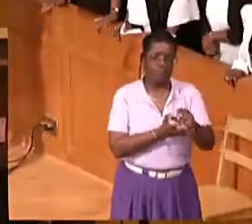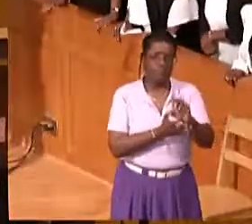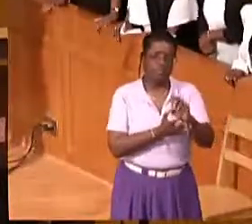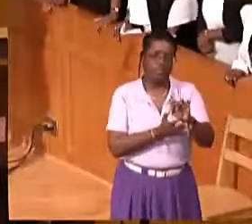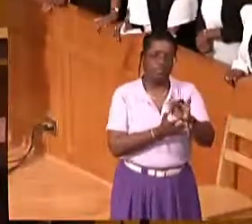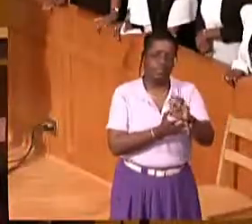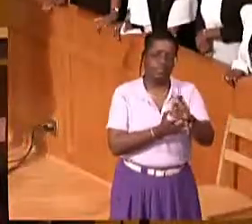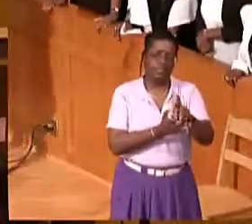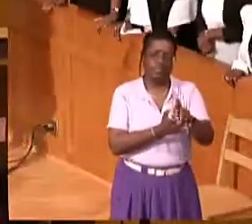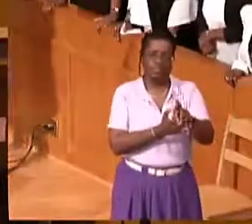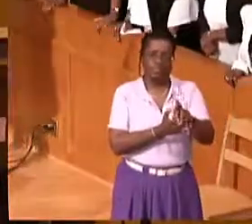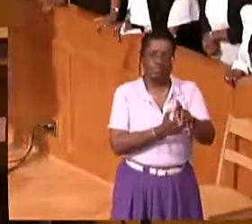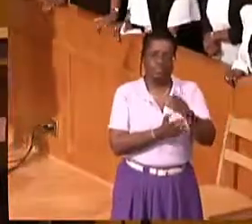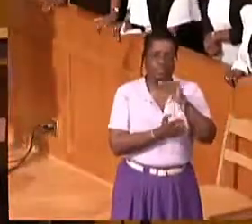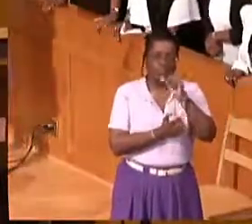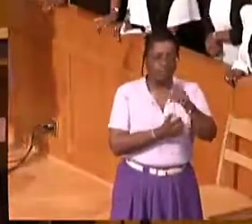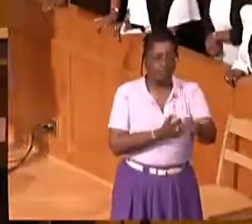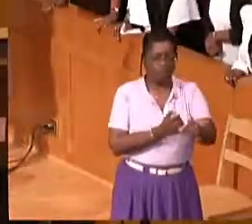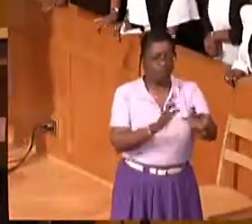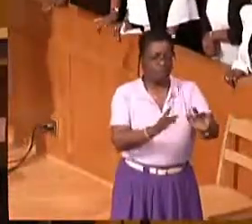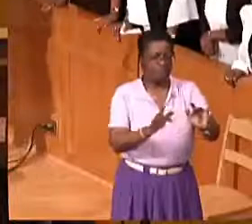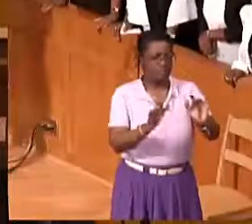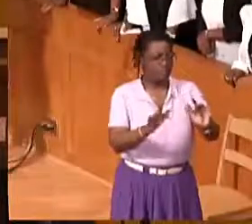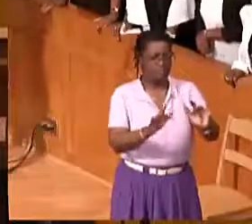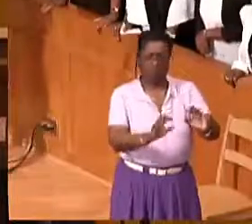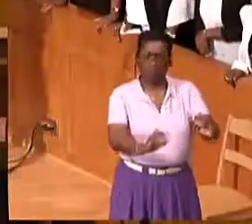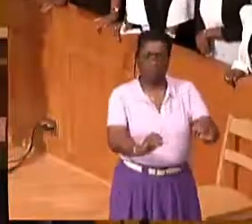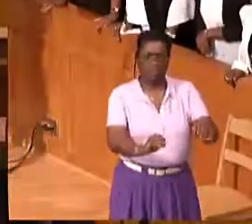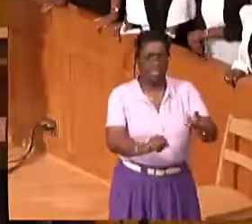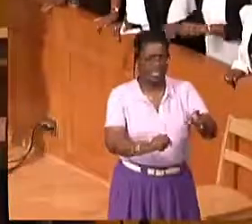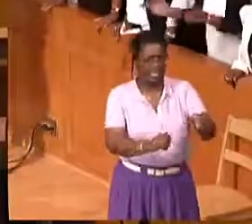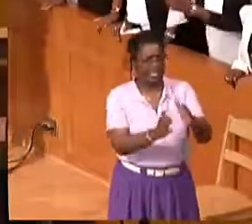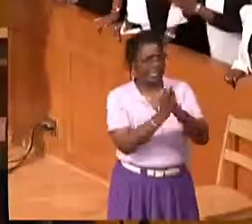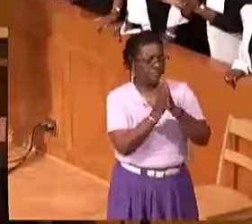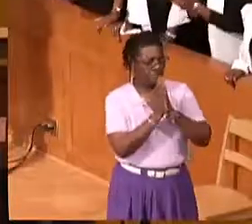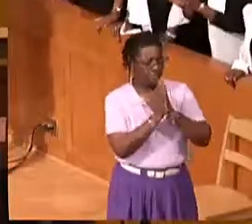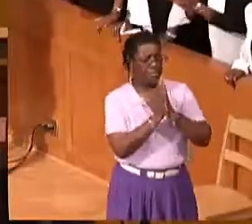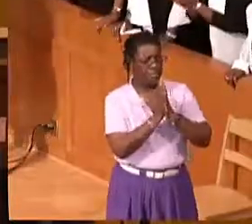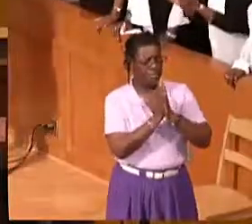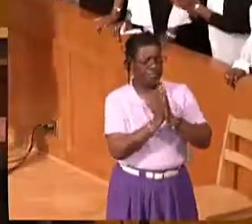y'all. I don't need your pity. I need your prayers.